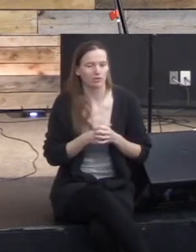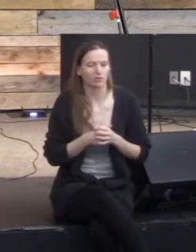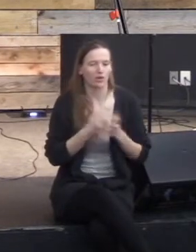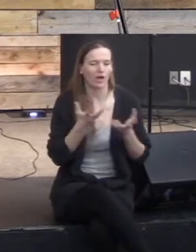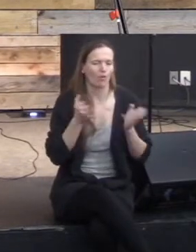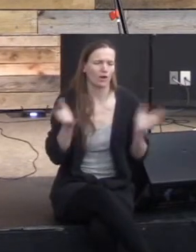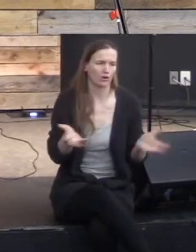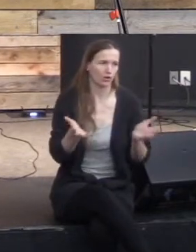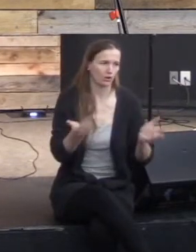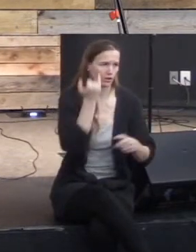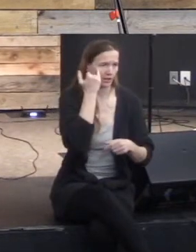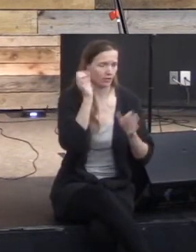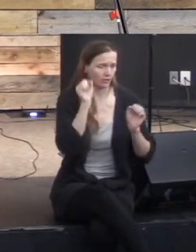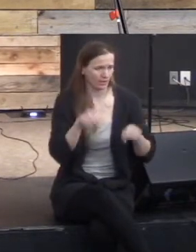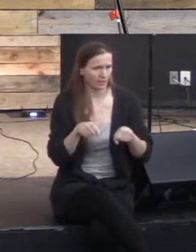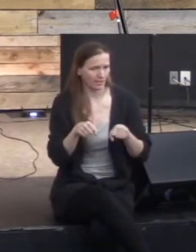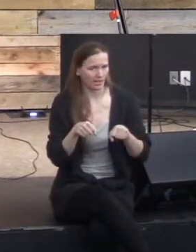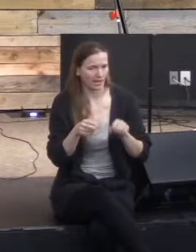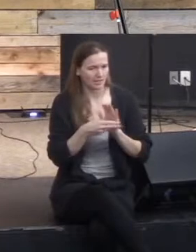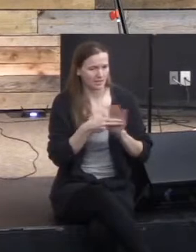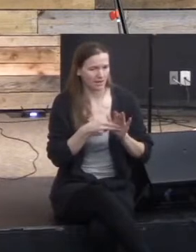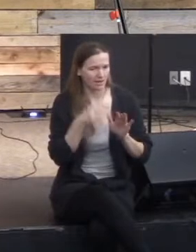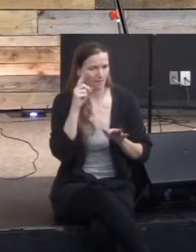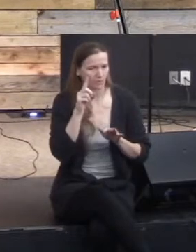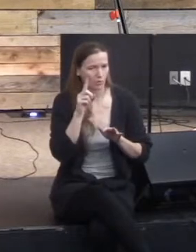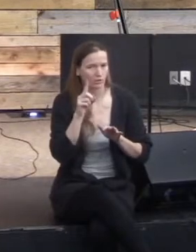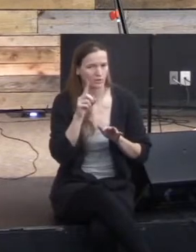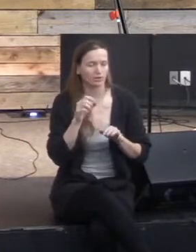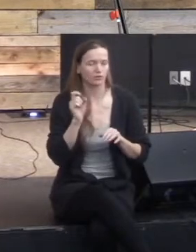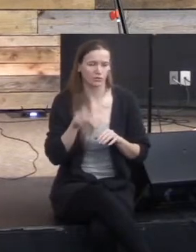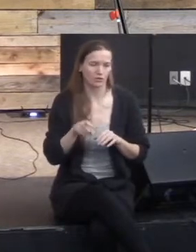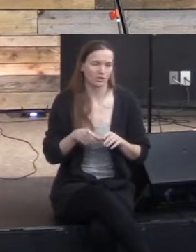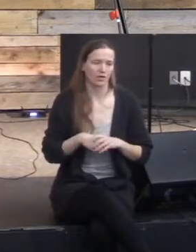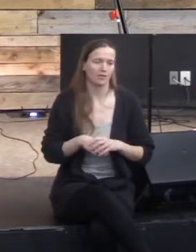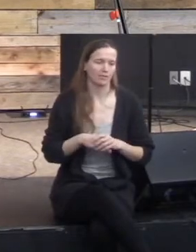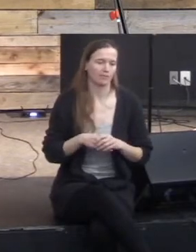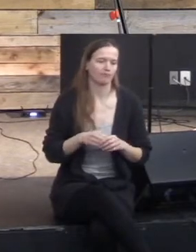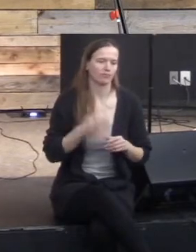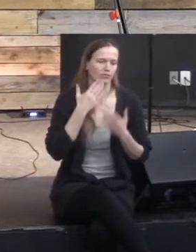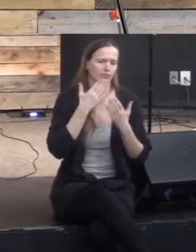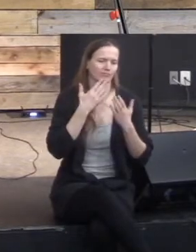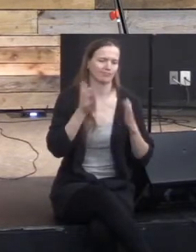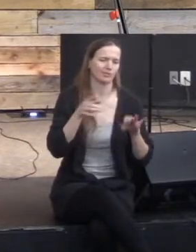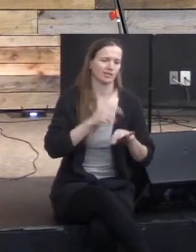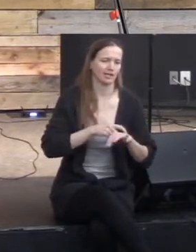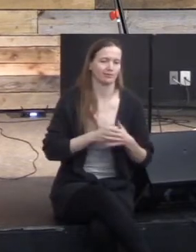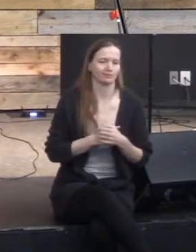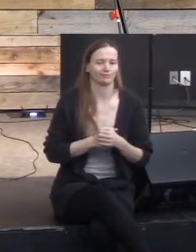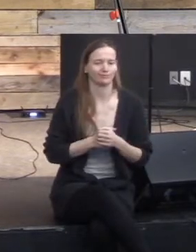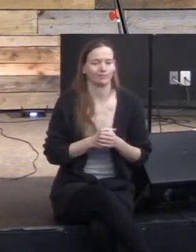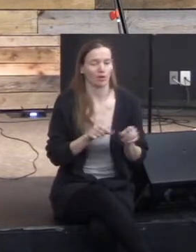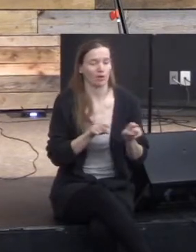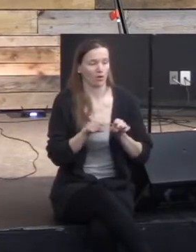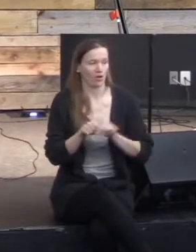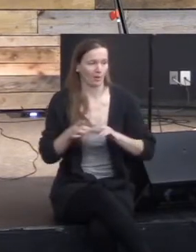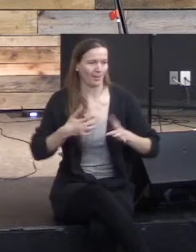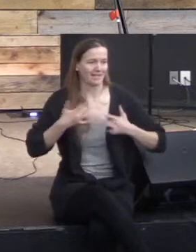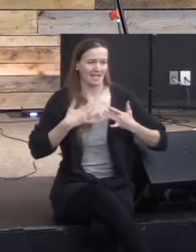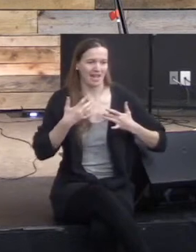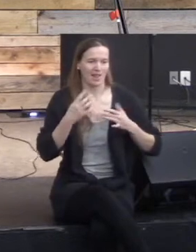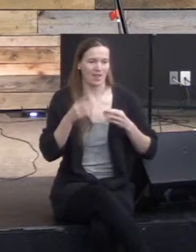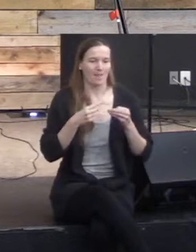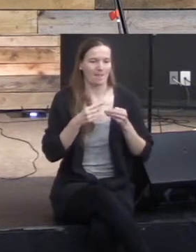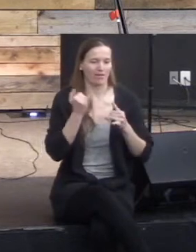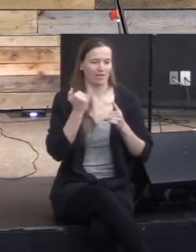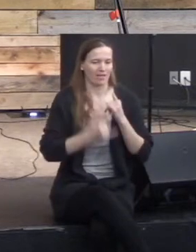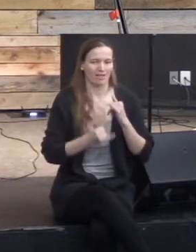go, please do. It's going to be an incredible time. And then I am super excited about this last announcement.